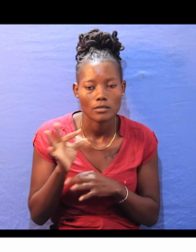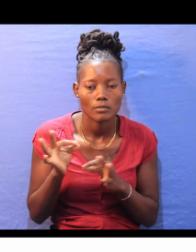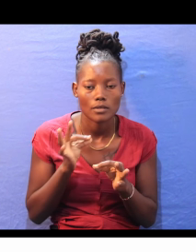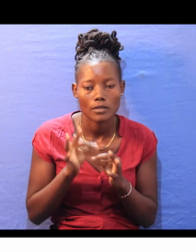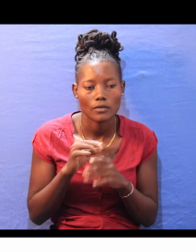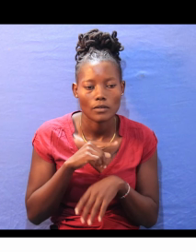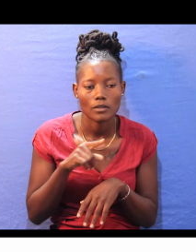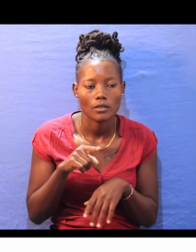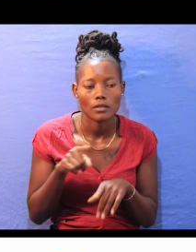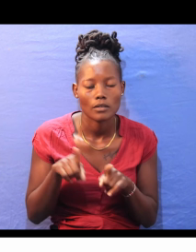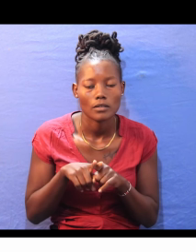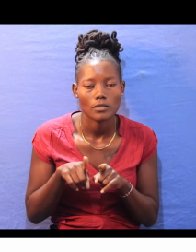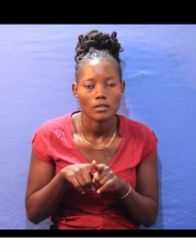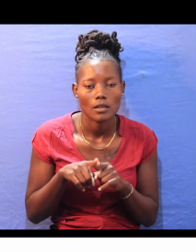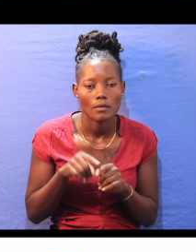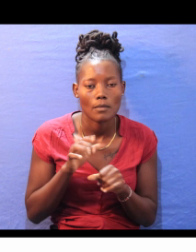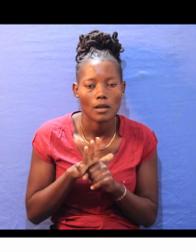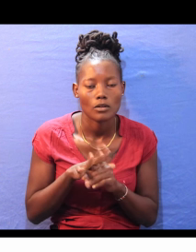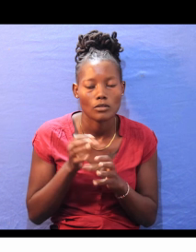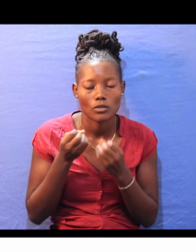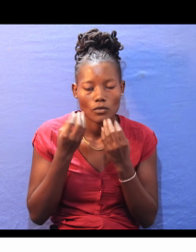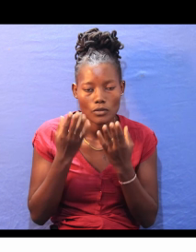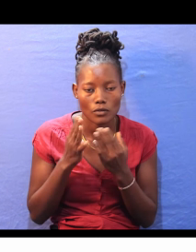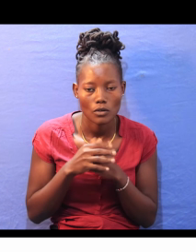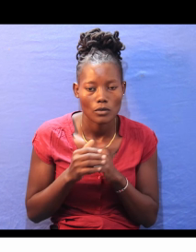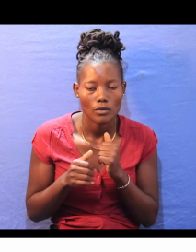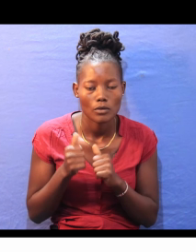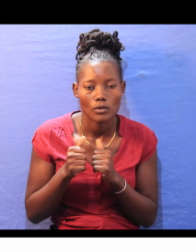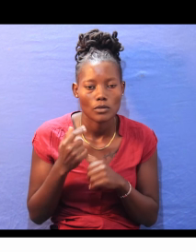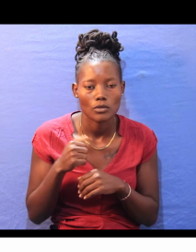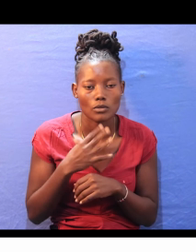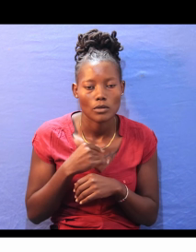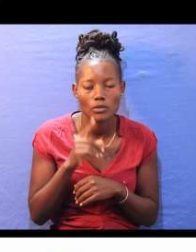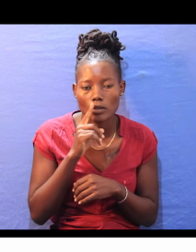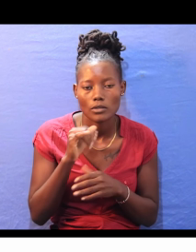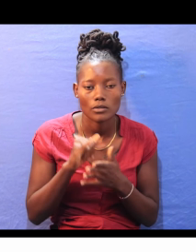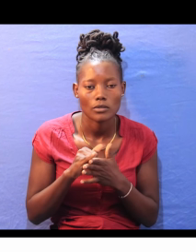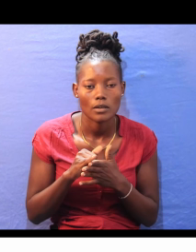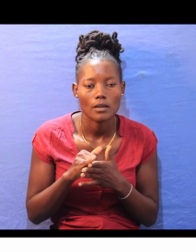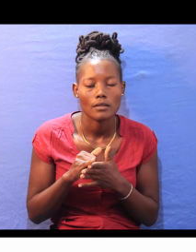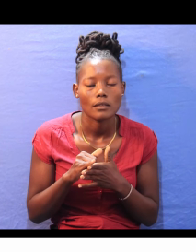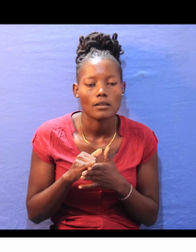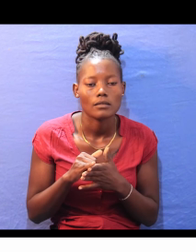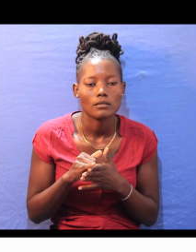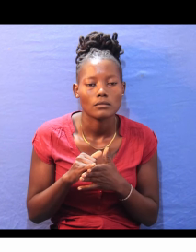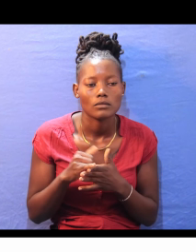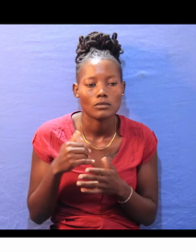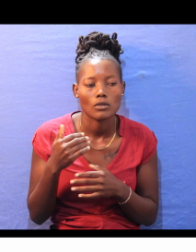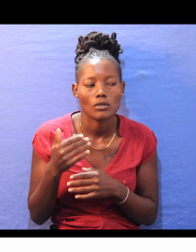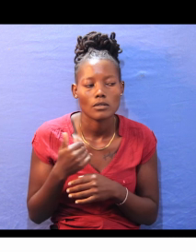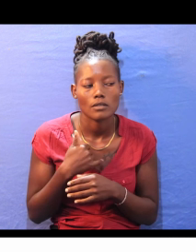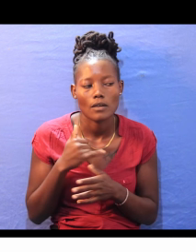specific, but also there's just so much information that we want to make sure that when my athletes come in, we always have